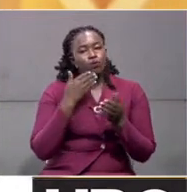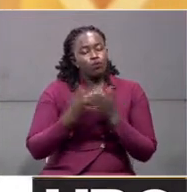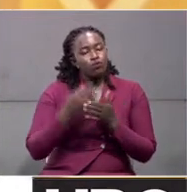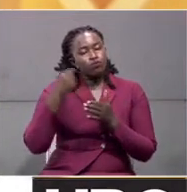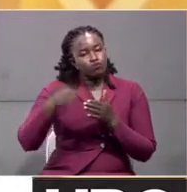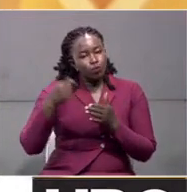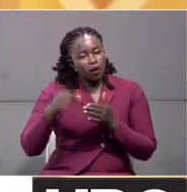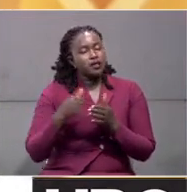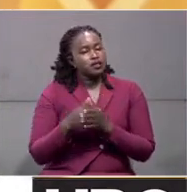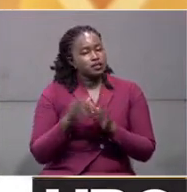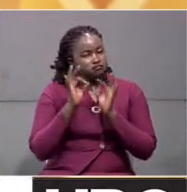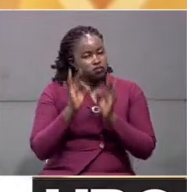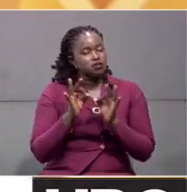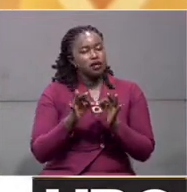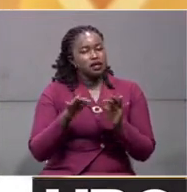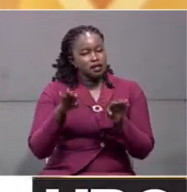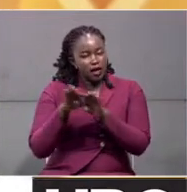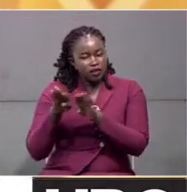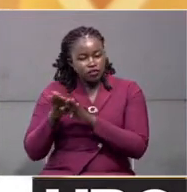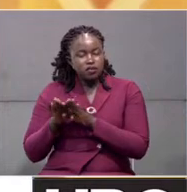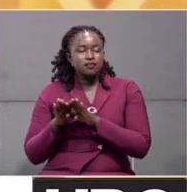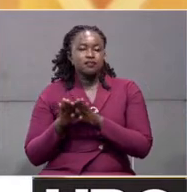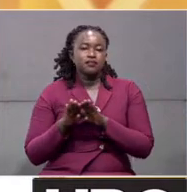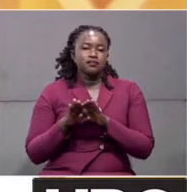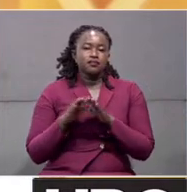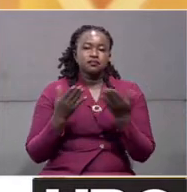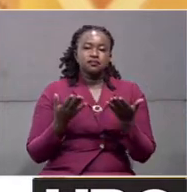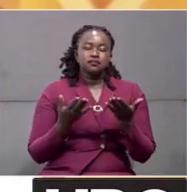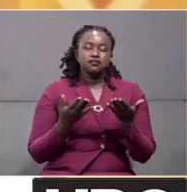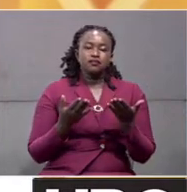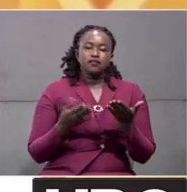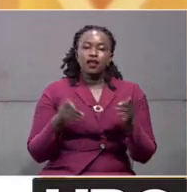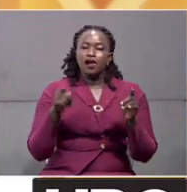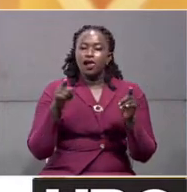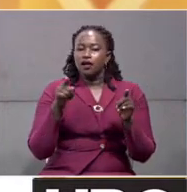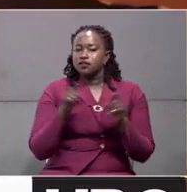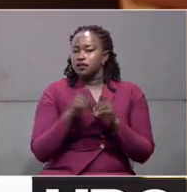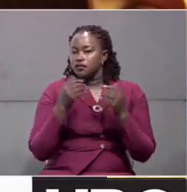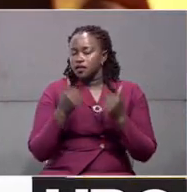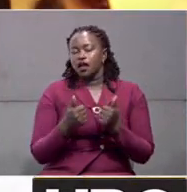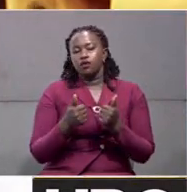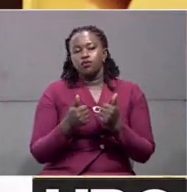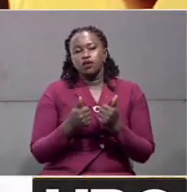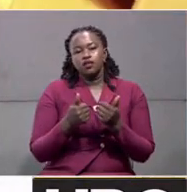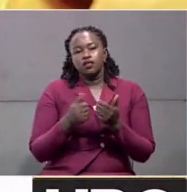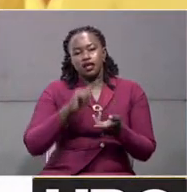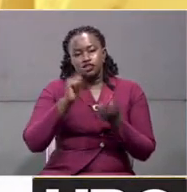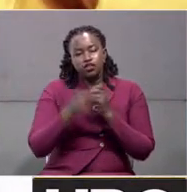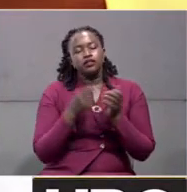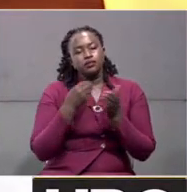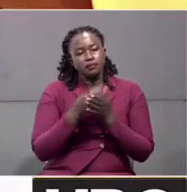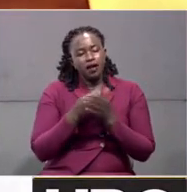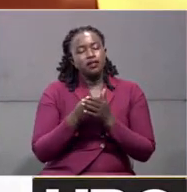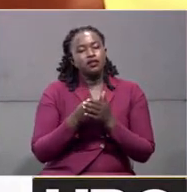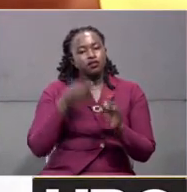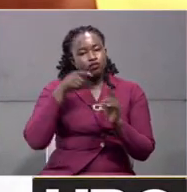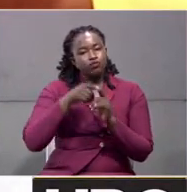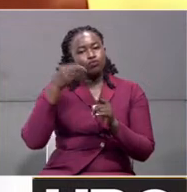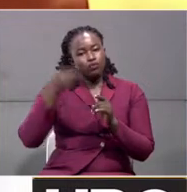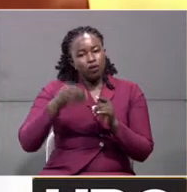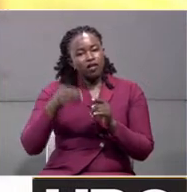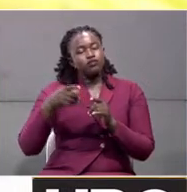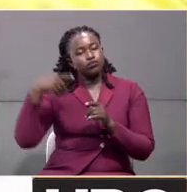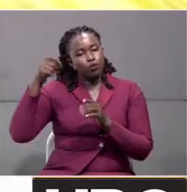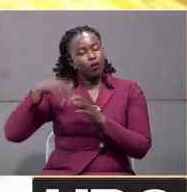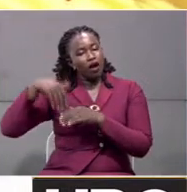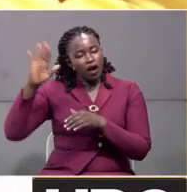you call premium tiles in the country, they have had to convert their savings into dollars so as to be able to go out